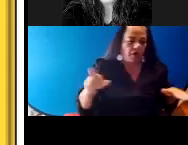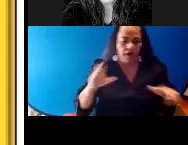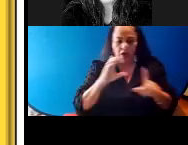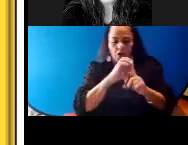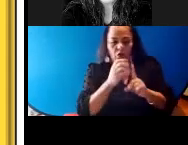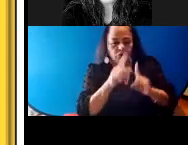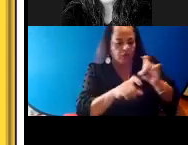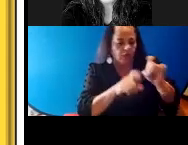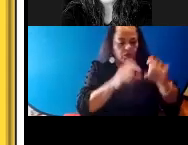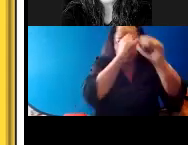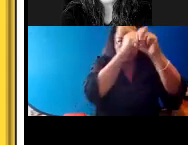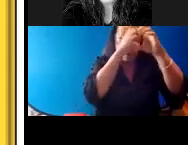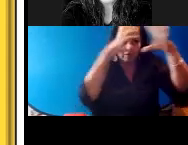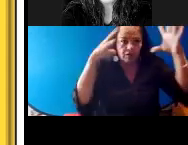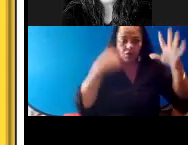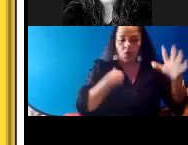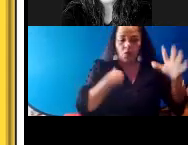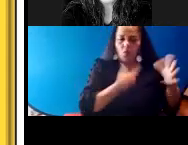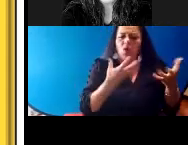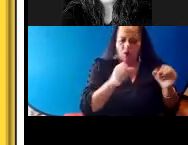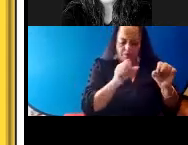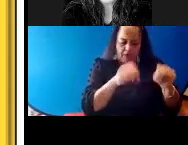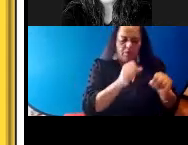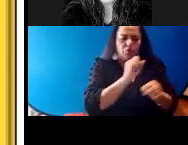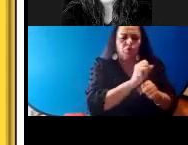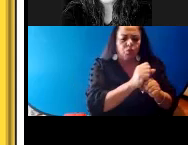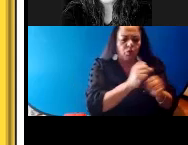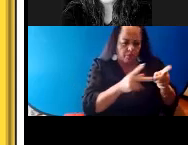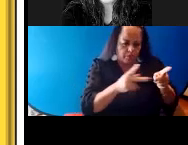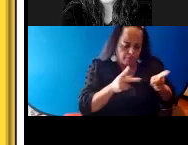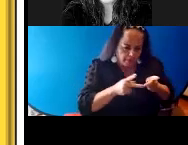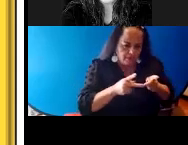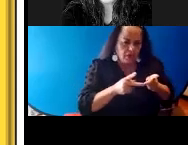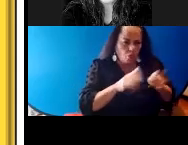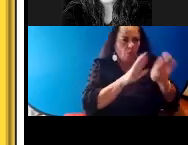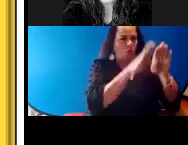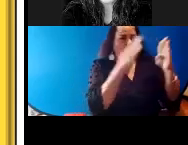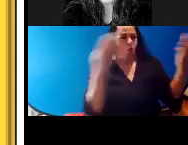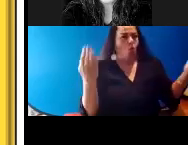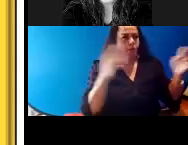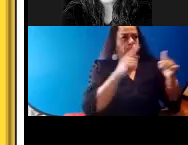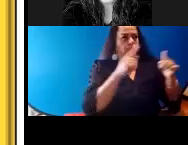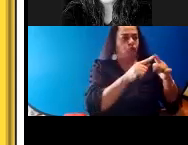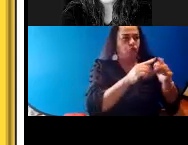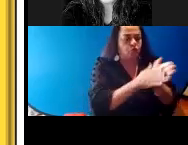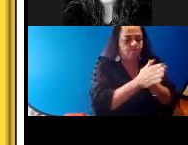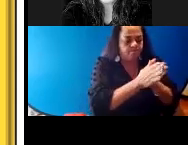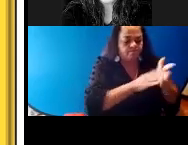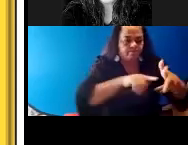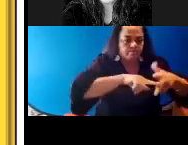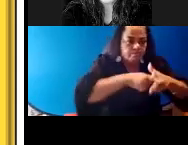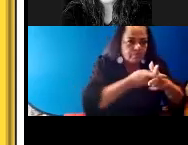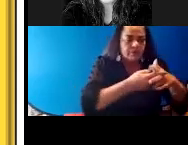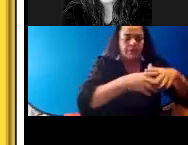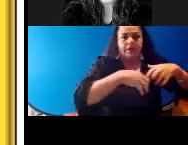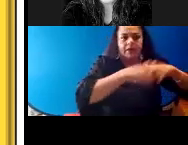and vision. We want to be able to work in places where stakeholders who are open to innovation and can articulate the ideas